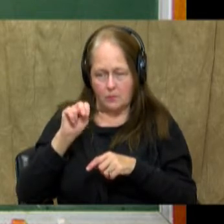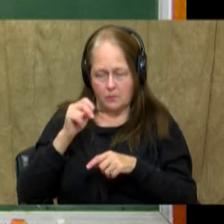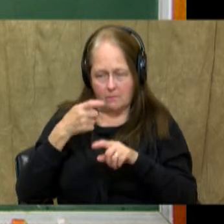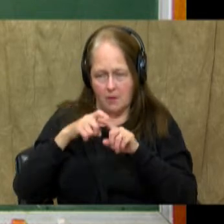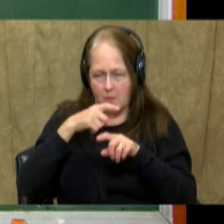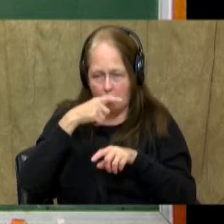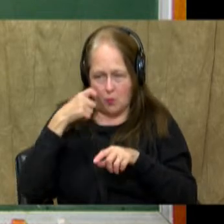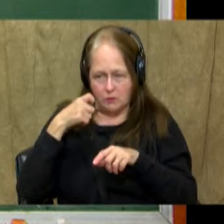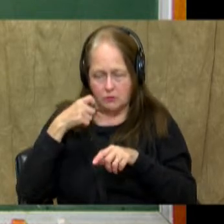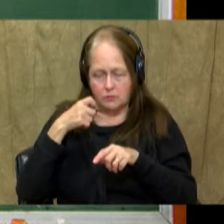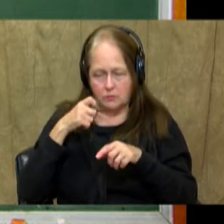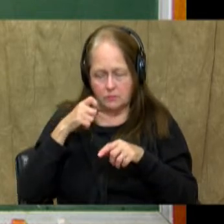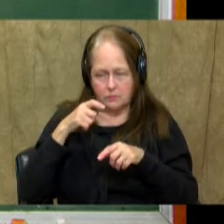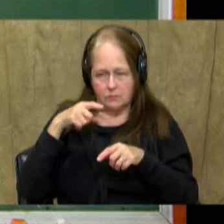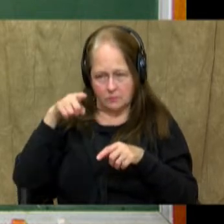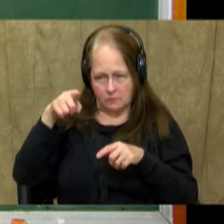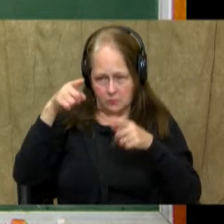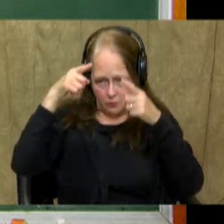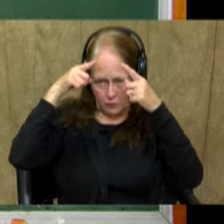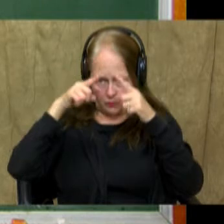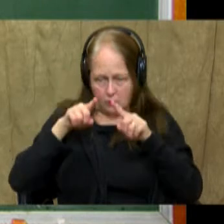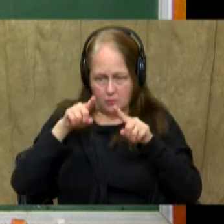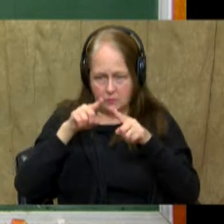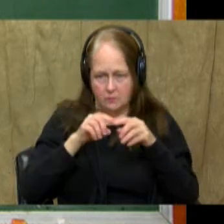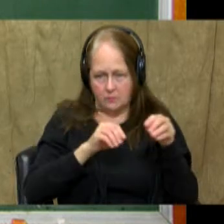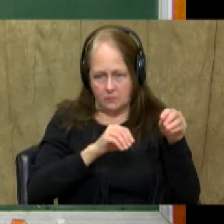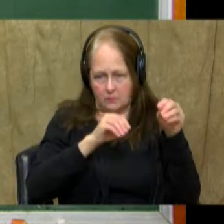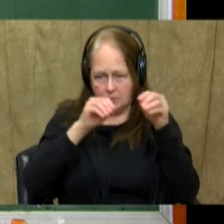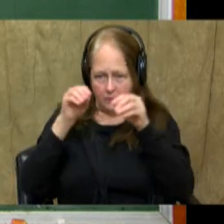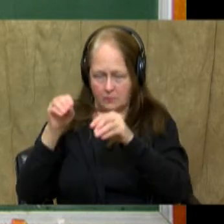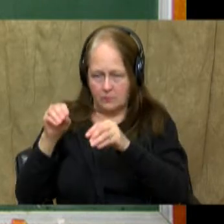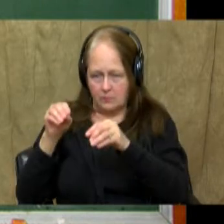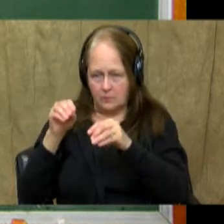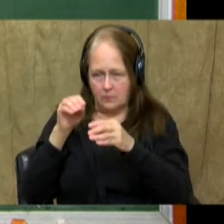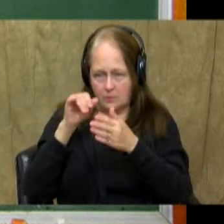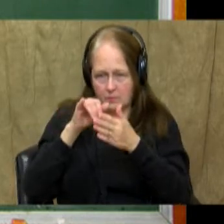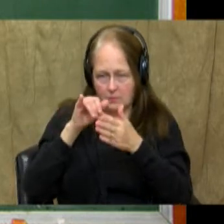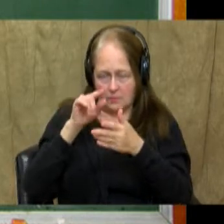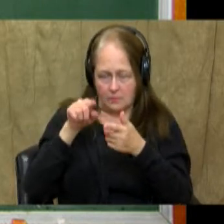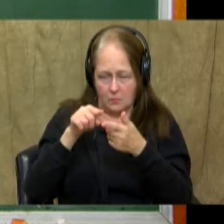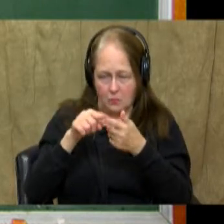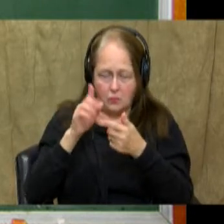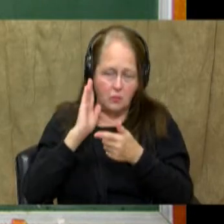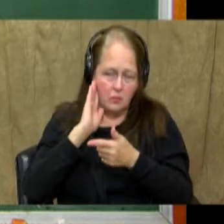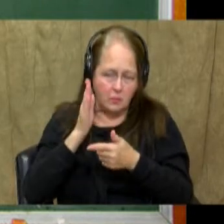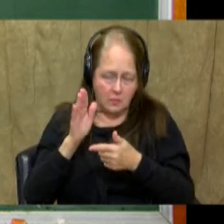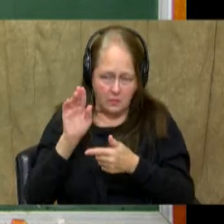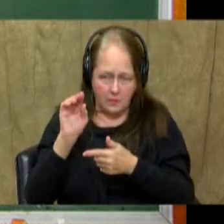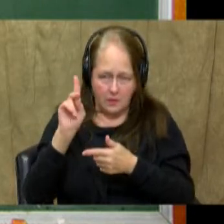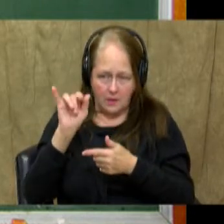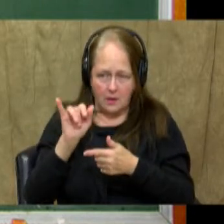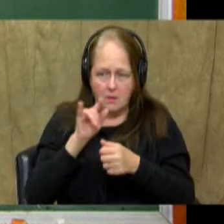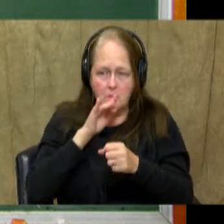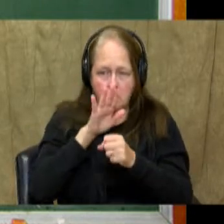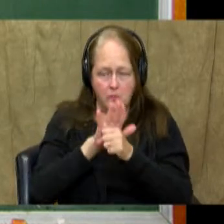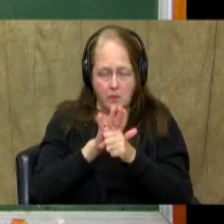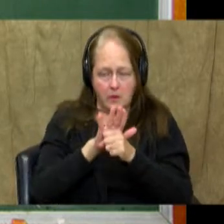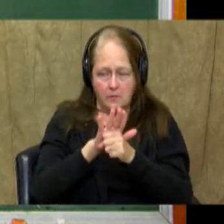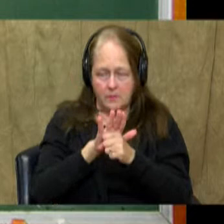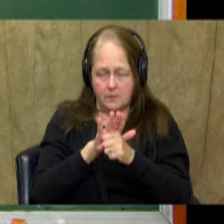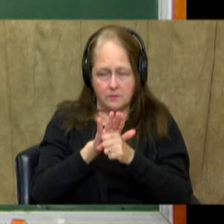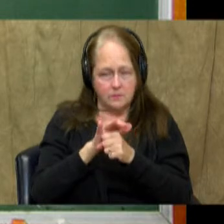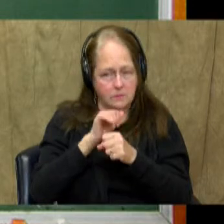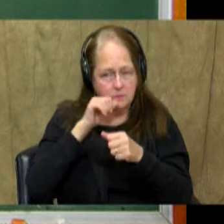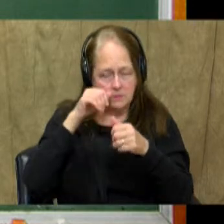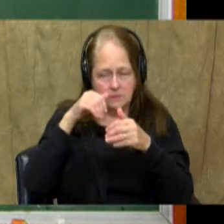and Nikita Khrushchev agreed to remove the nuclear missiles from Cuba. Now, in return, Kennedy promised not to invade